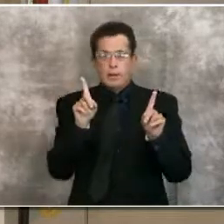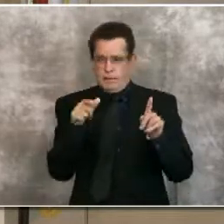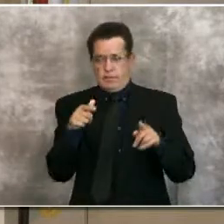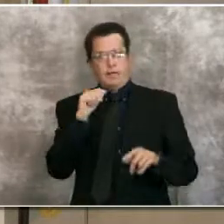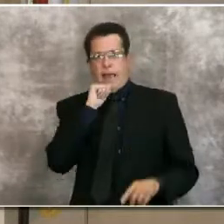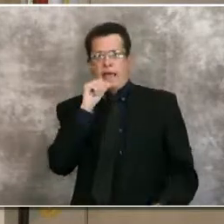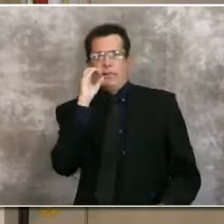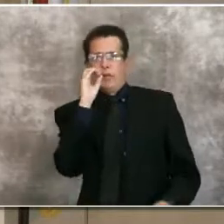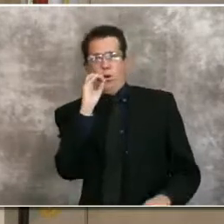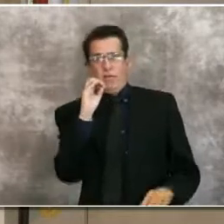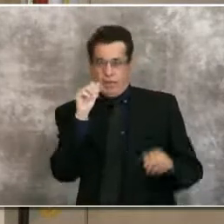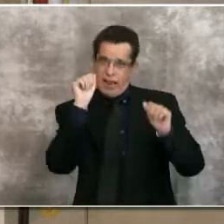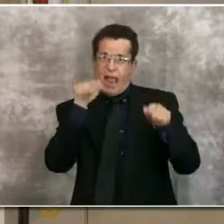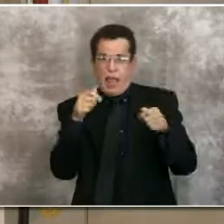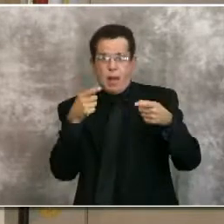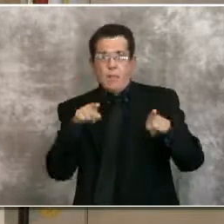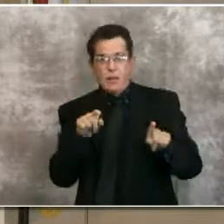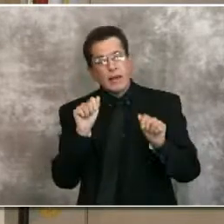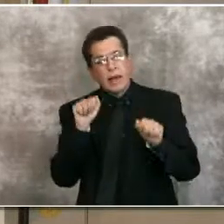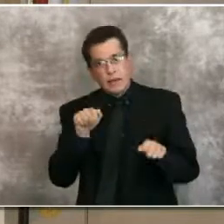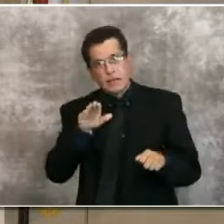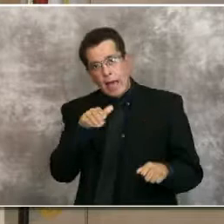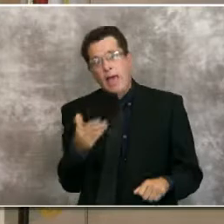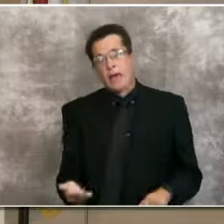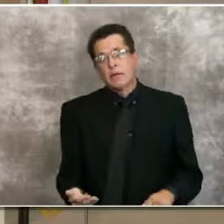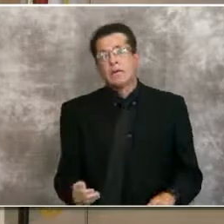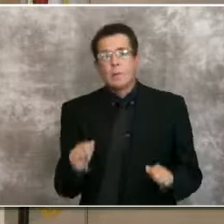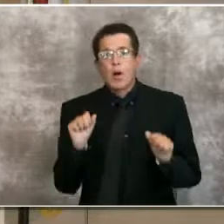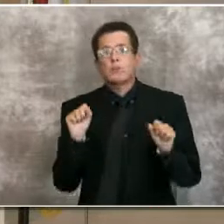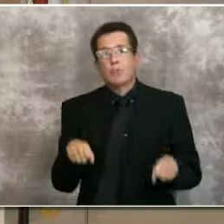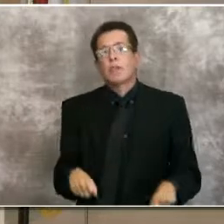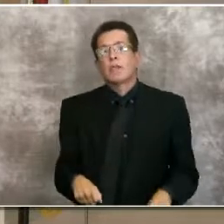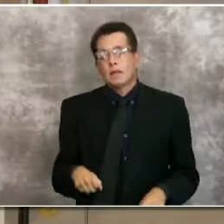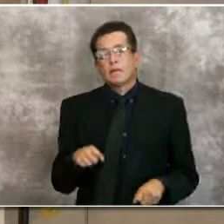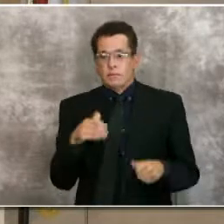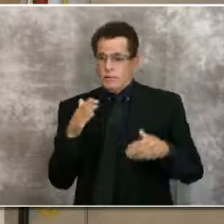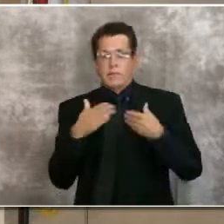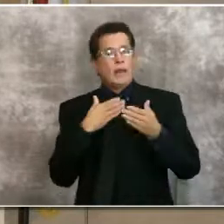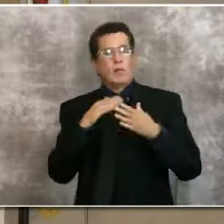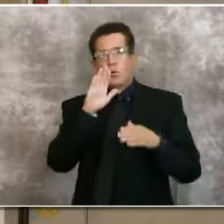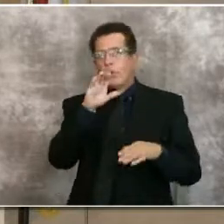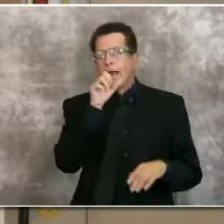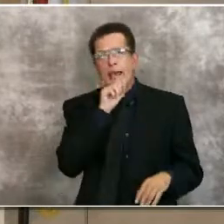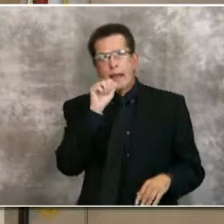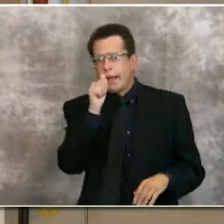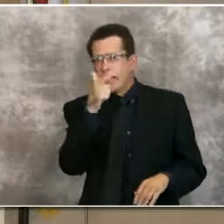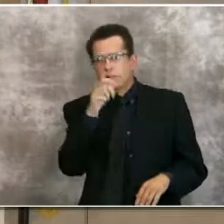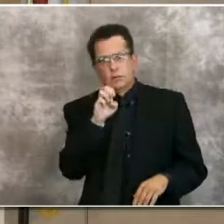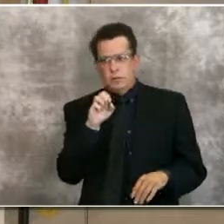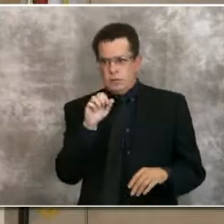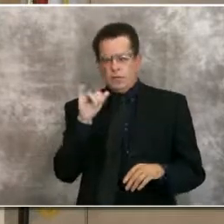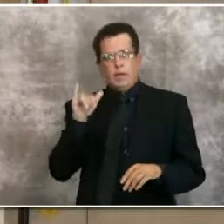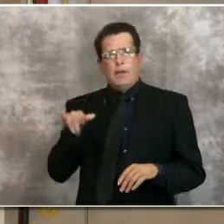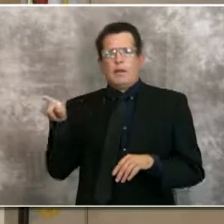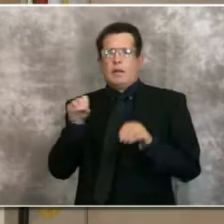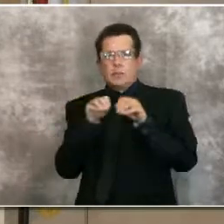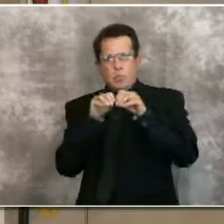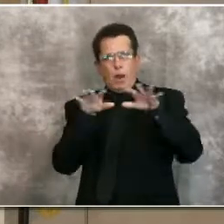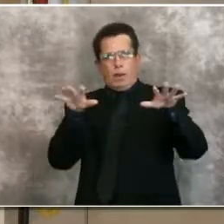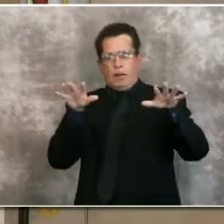zero. And it's also true that this disease is impactful not only because